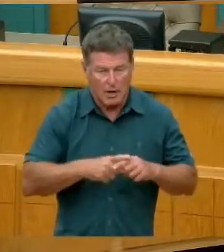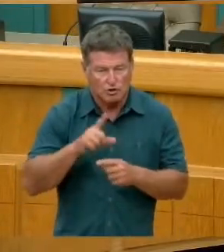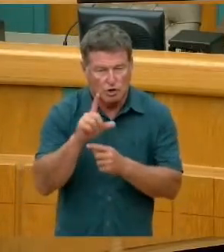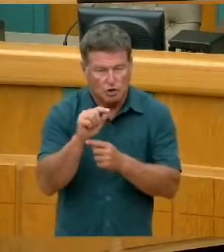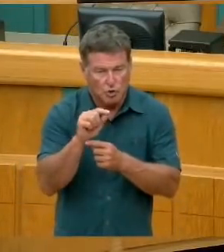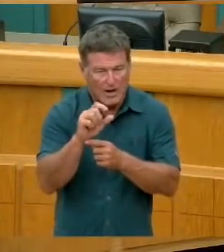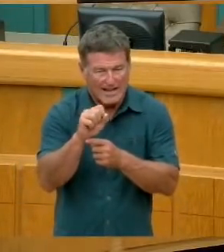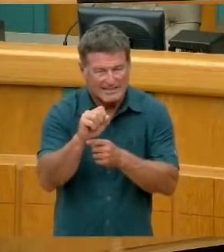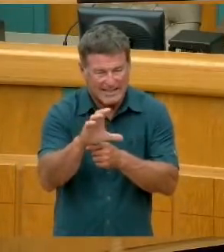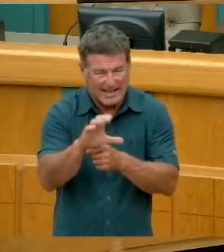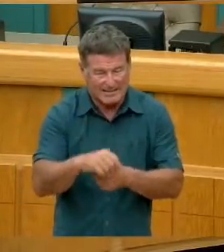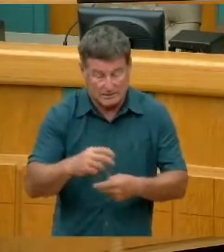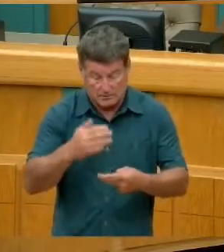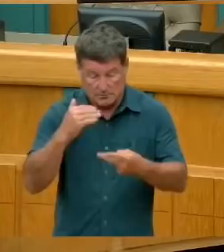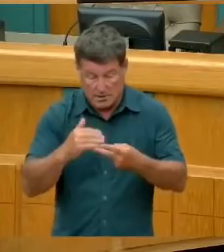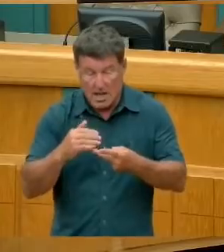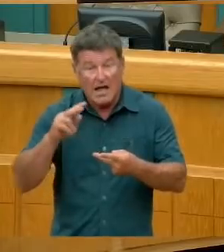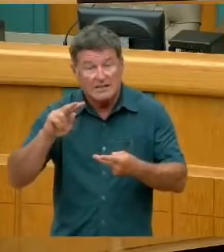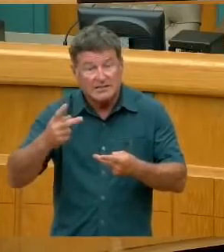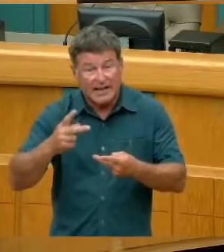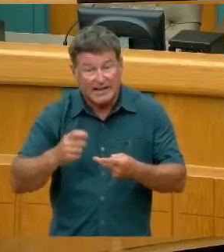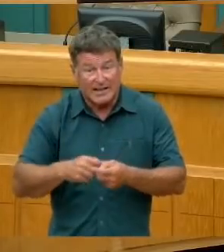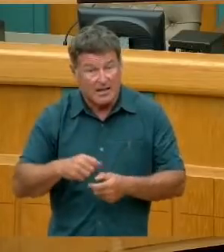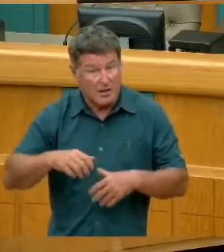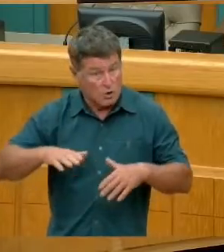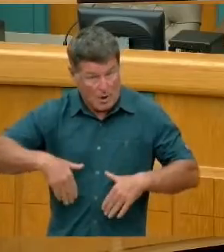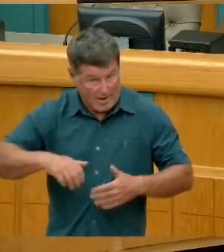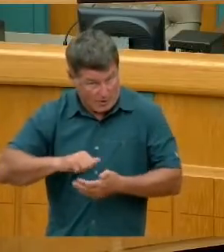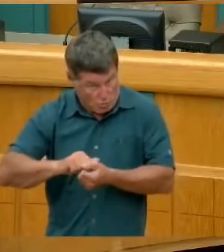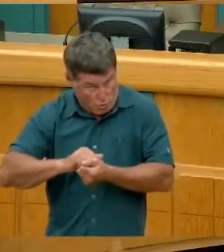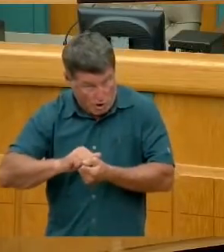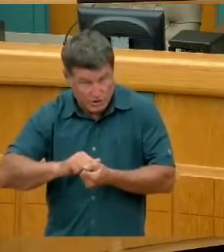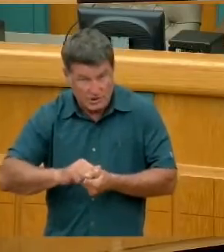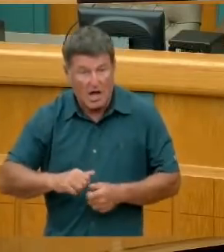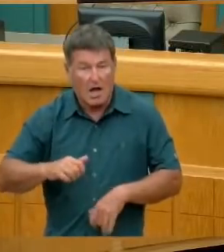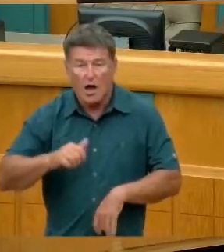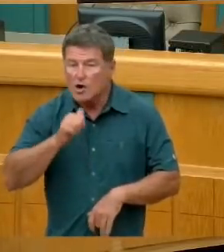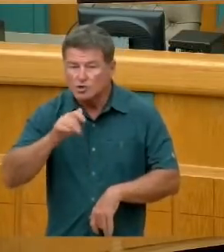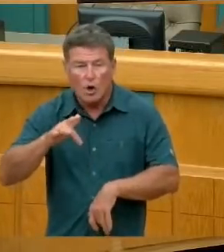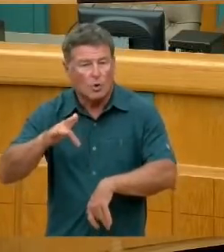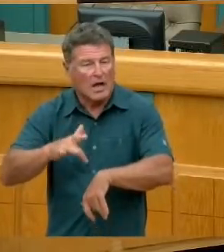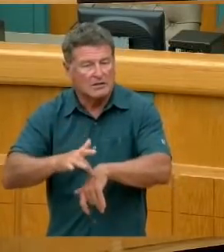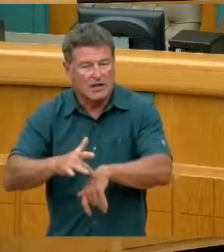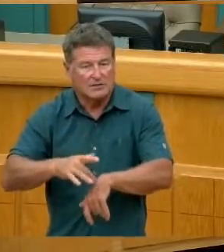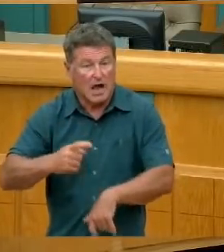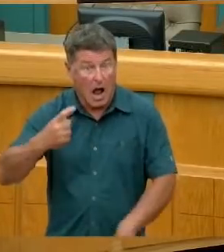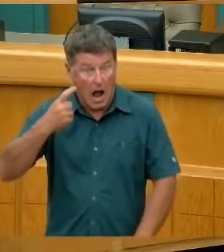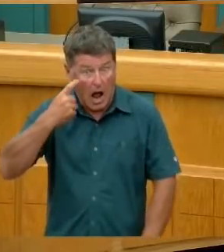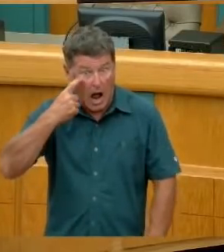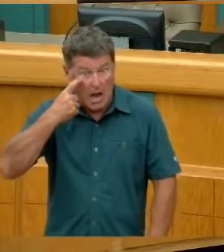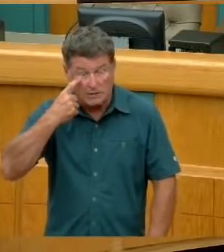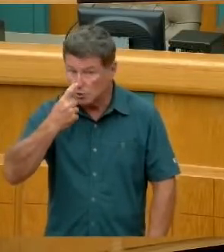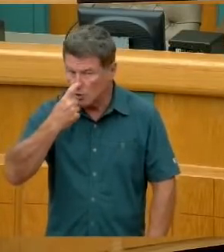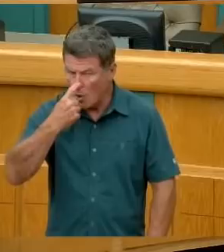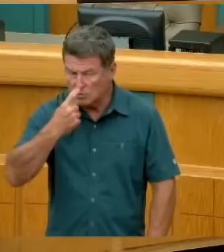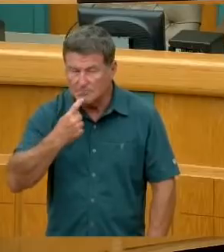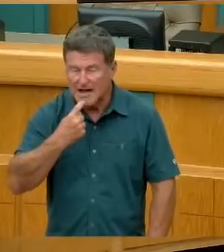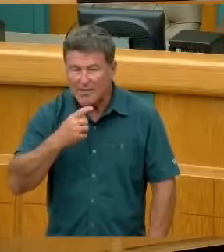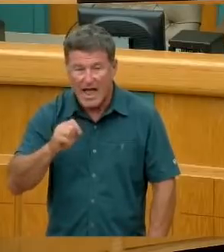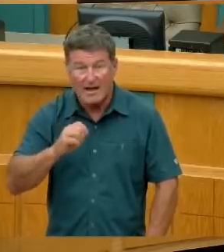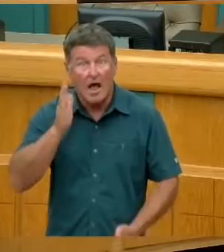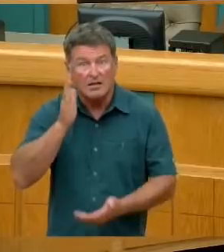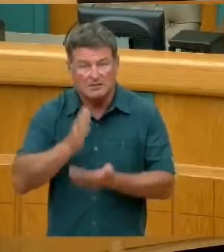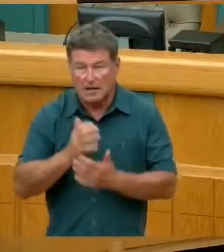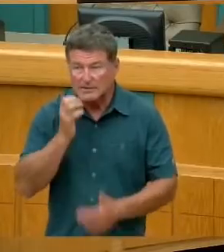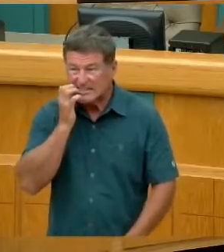them thoroughly. Don't touch your eyes, nose, and mouth with your dirty hands. This is a really good time to stop biting your nails. You can